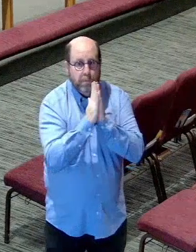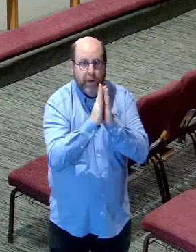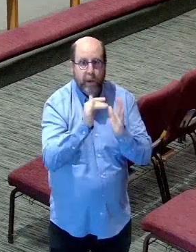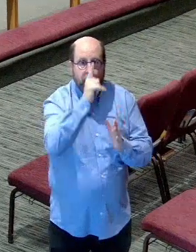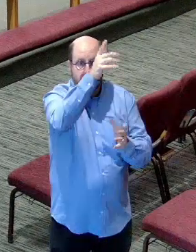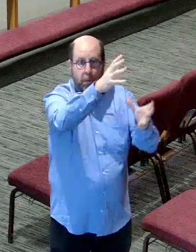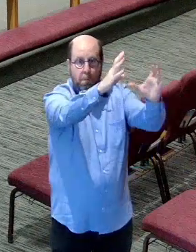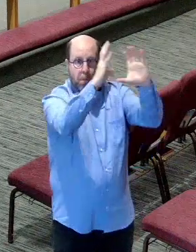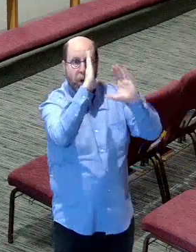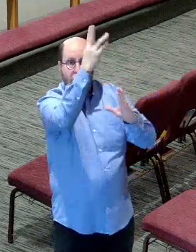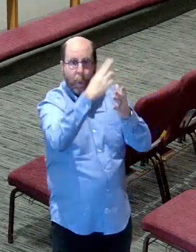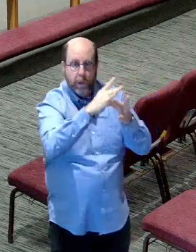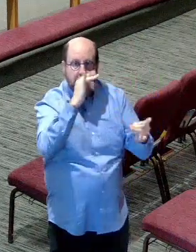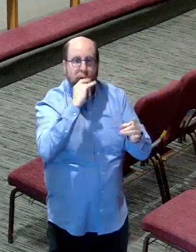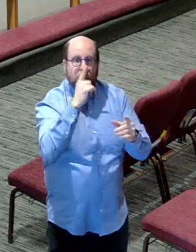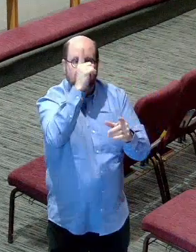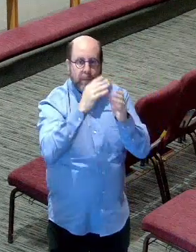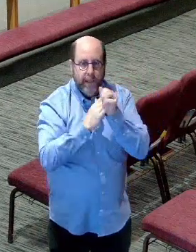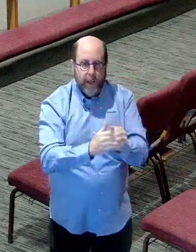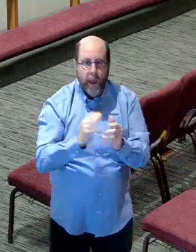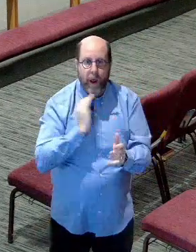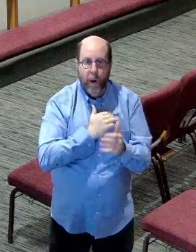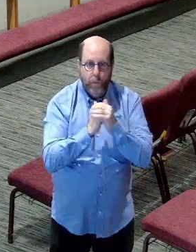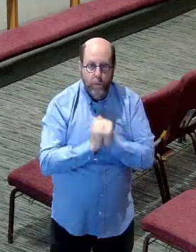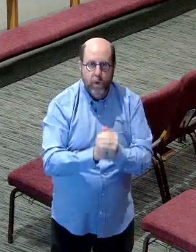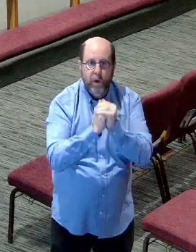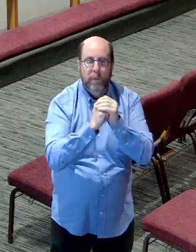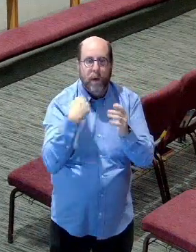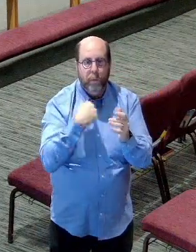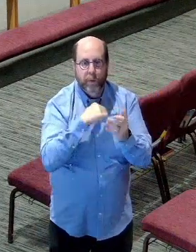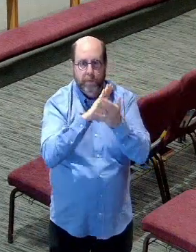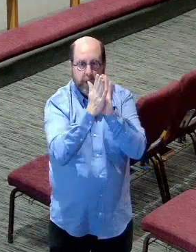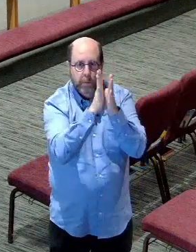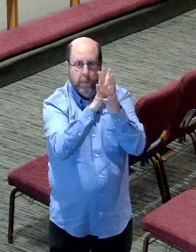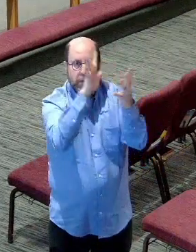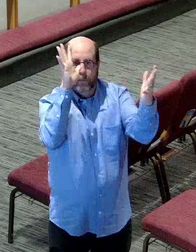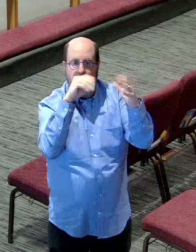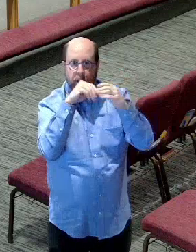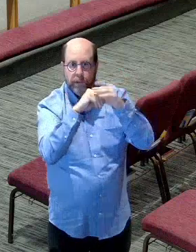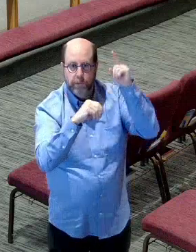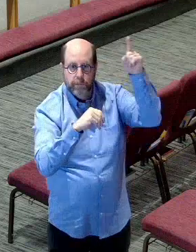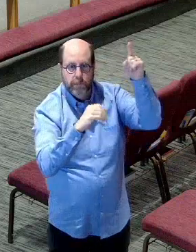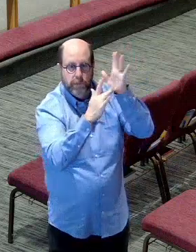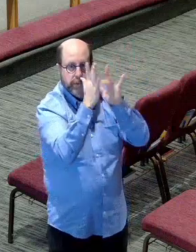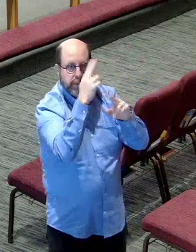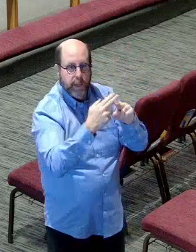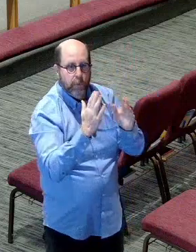that you would be glorified. In Jesus' name we pray. Amen.